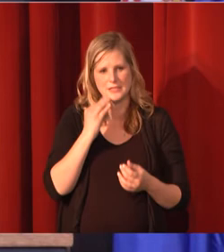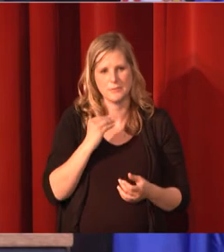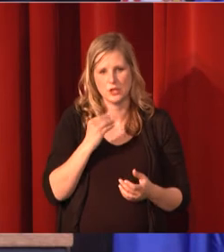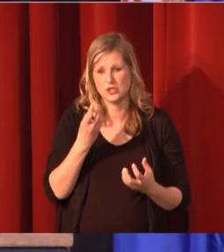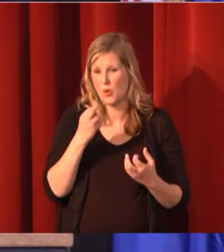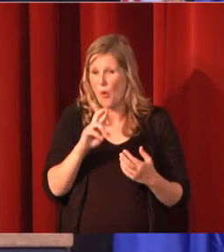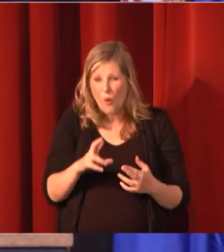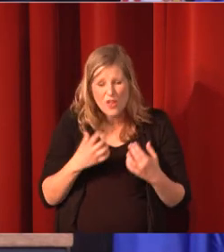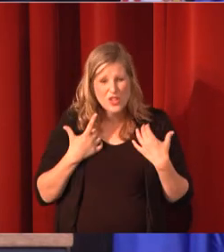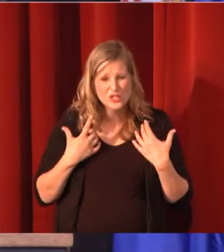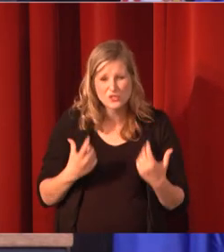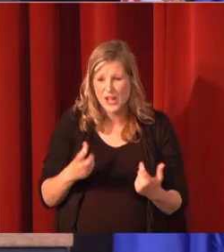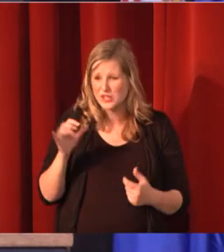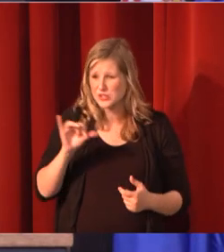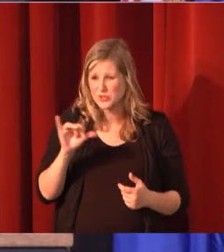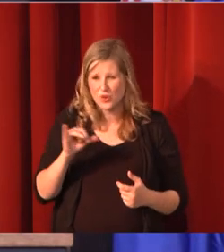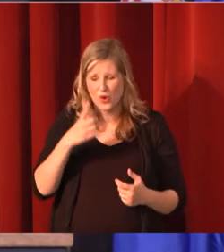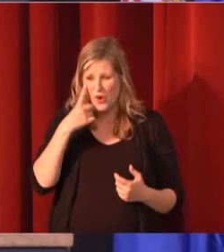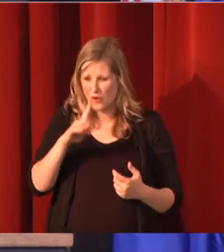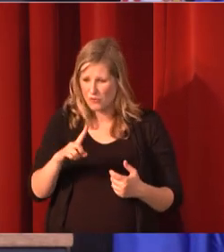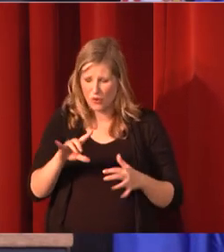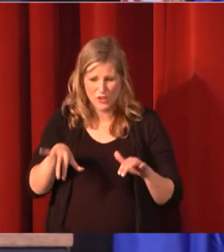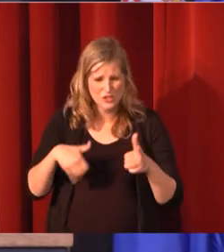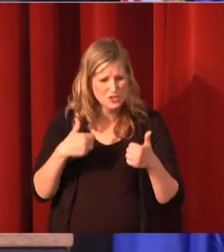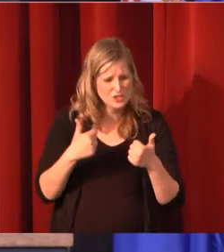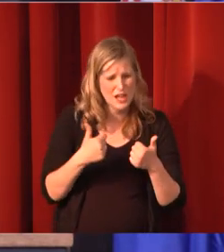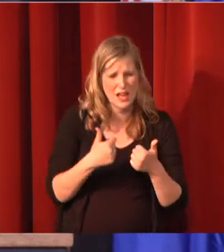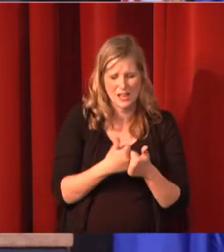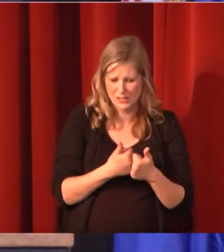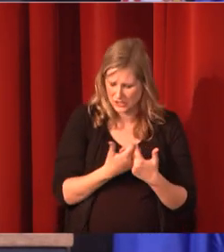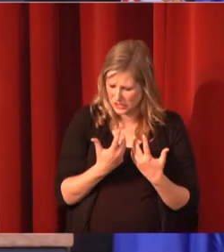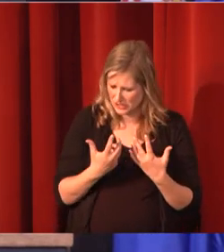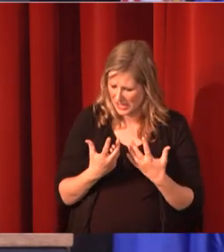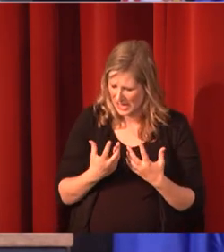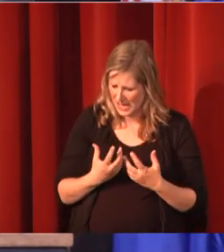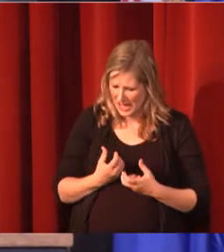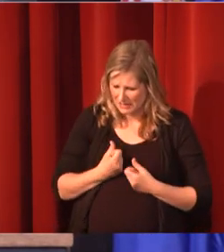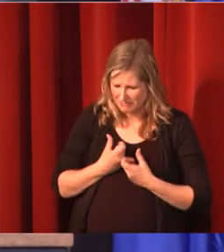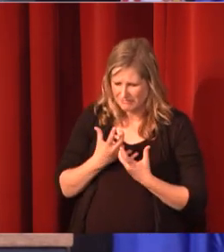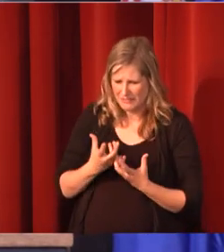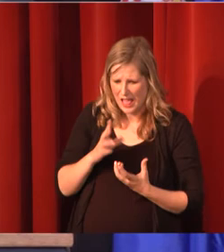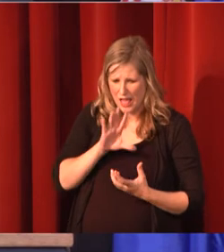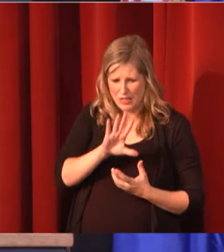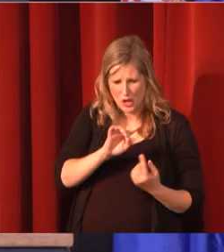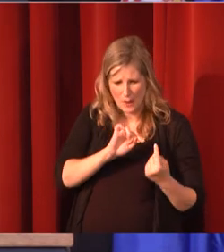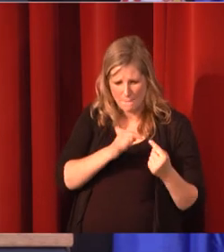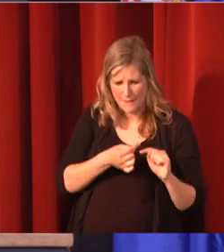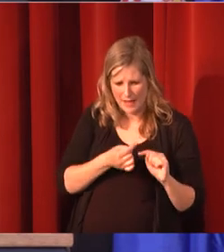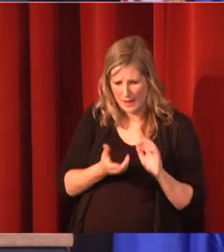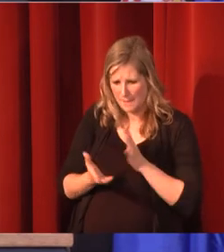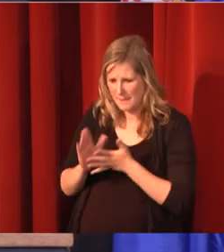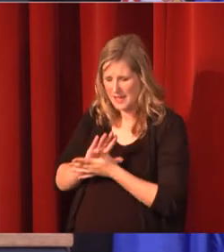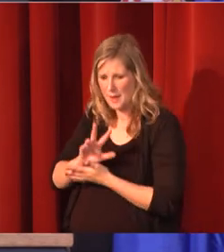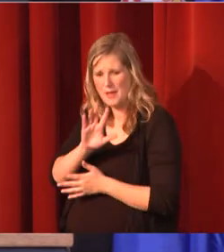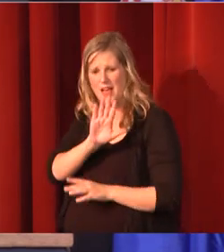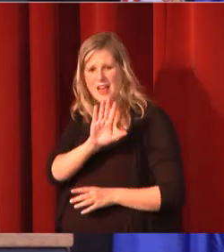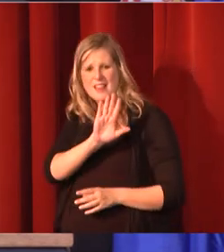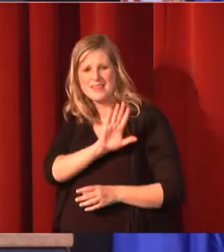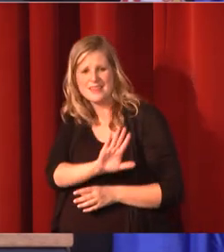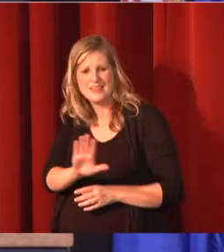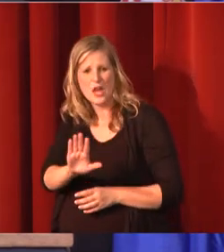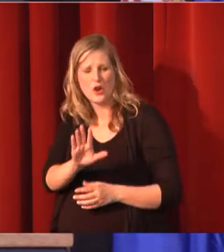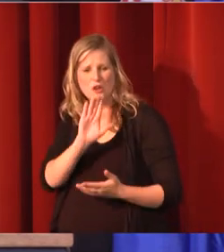strength it must have taken to challenge to channel their pain into Vivian's joy the